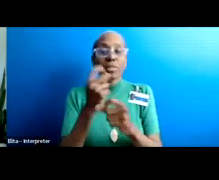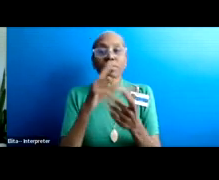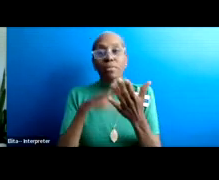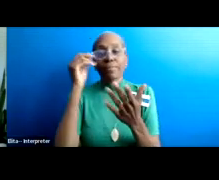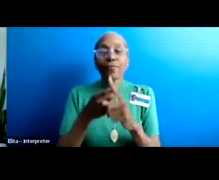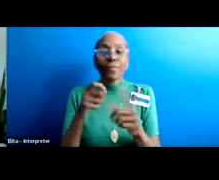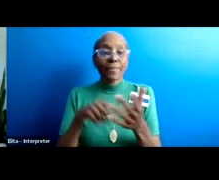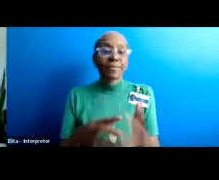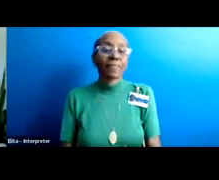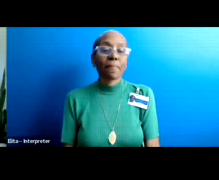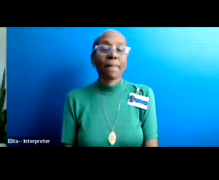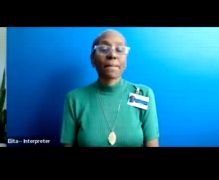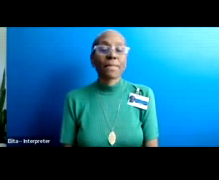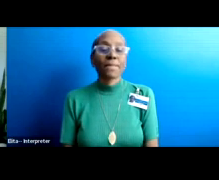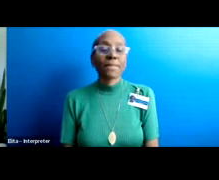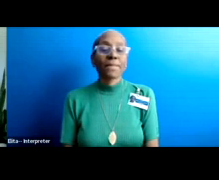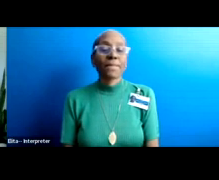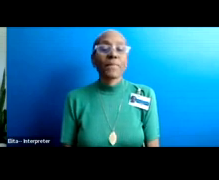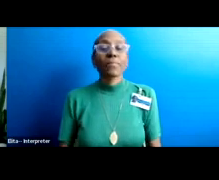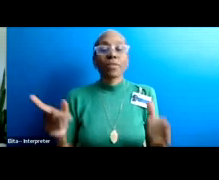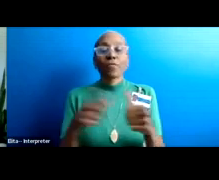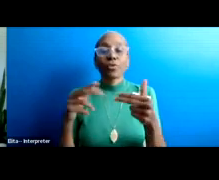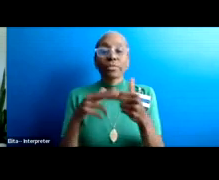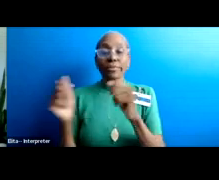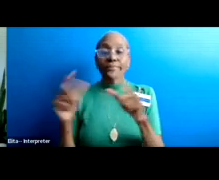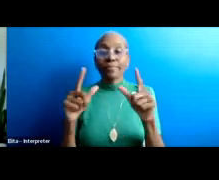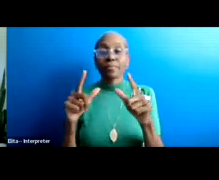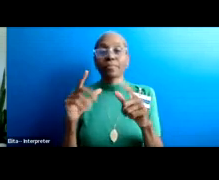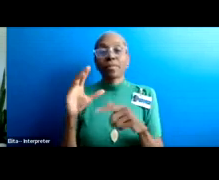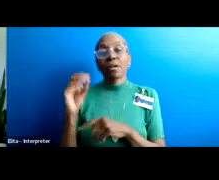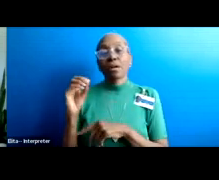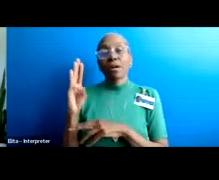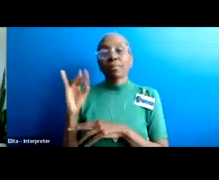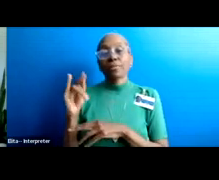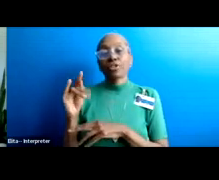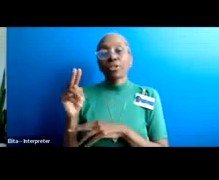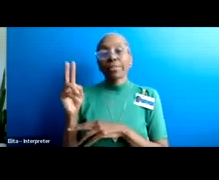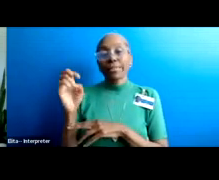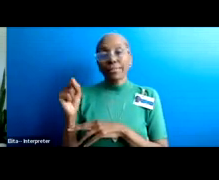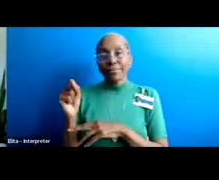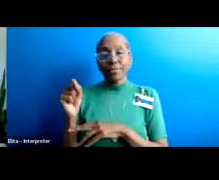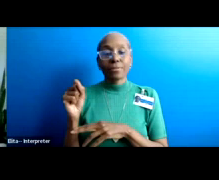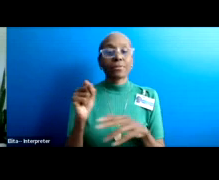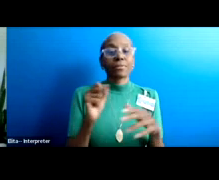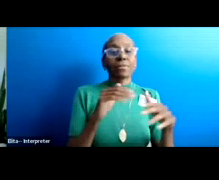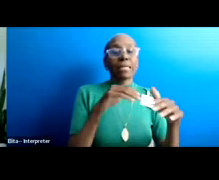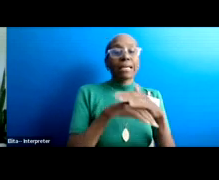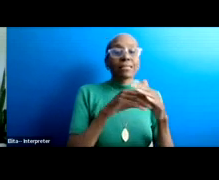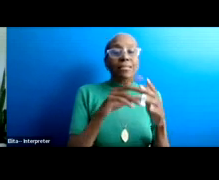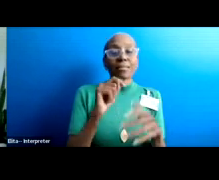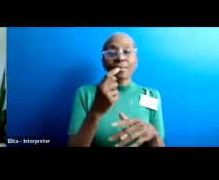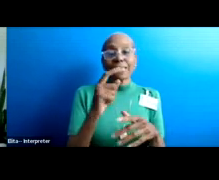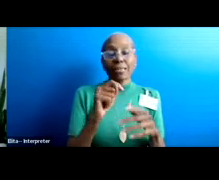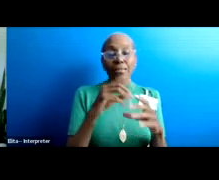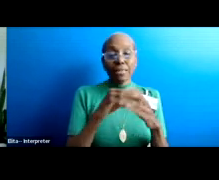this. So our first slide here is about objectives. We're going to talk about accessible text in documents,